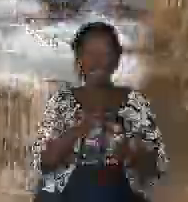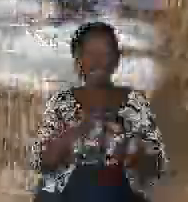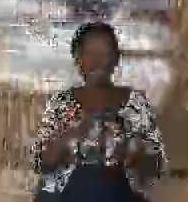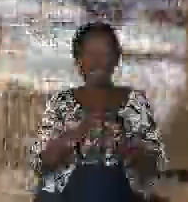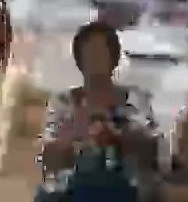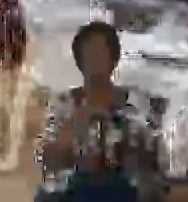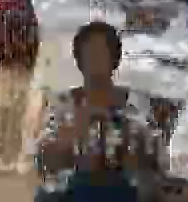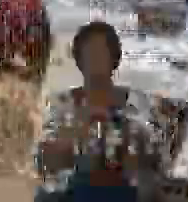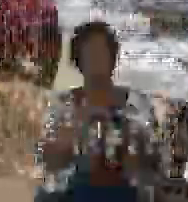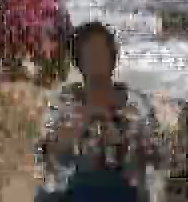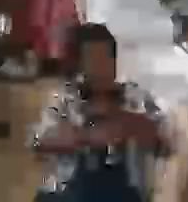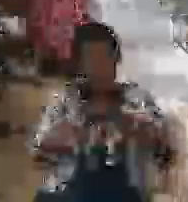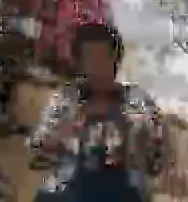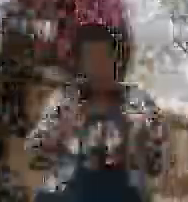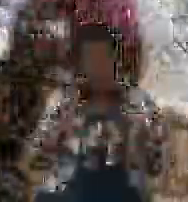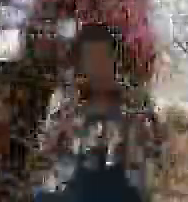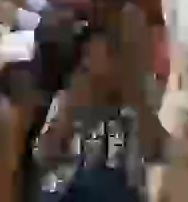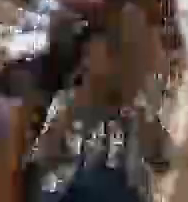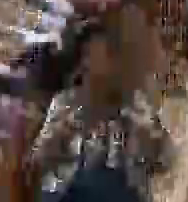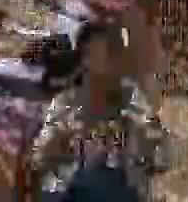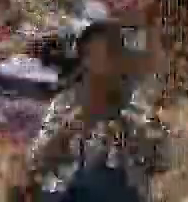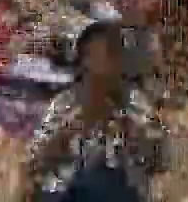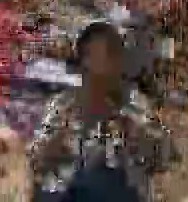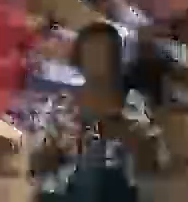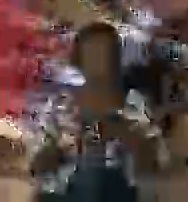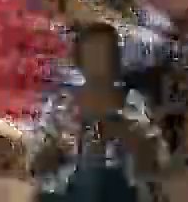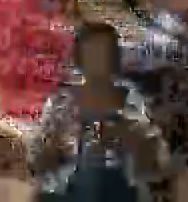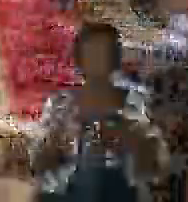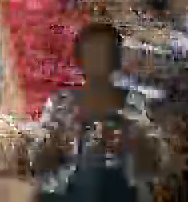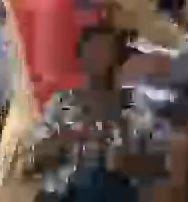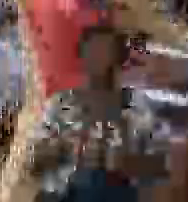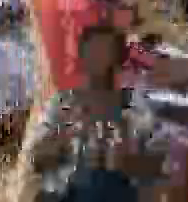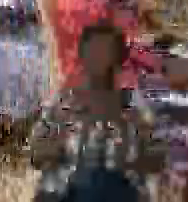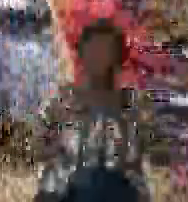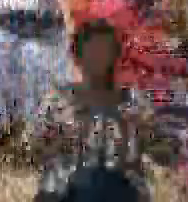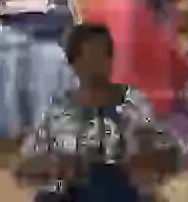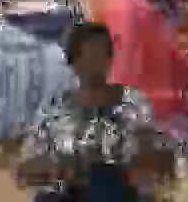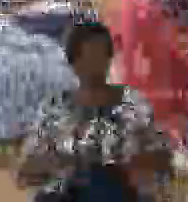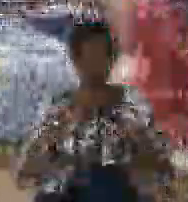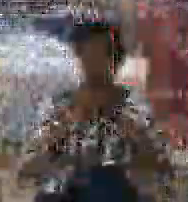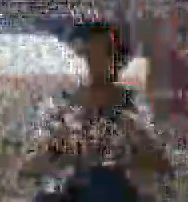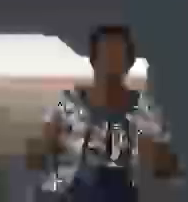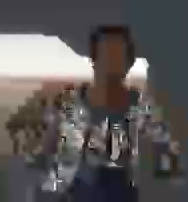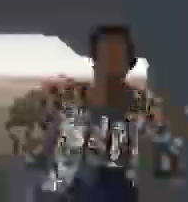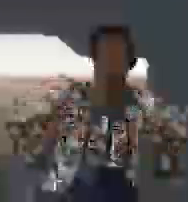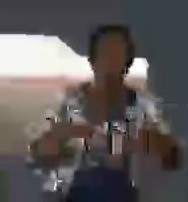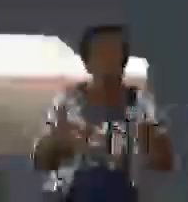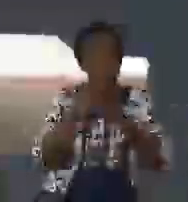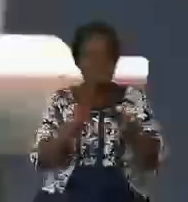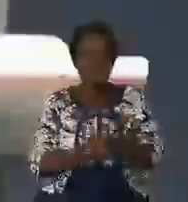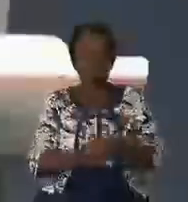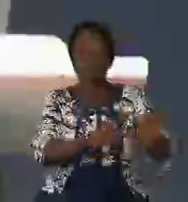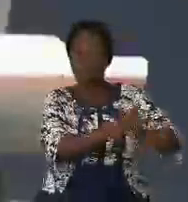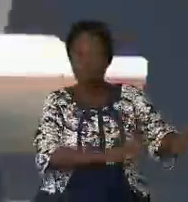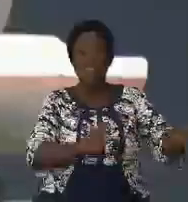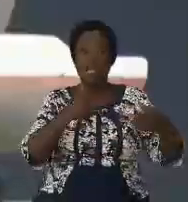mercy will come for you. And anyone you are suffering, you're sorrowful, and you're down there in